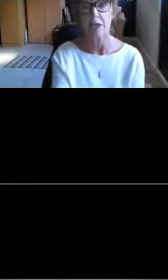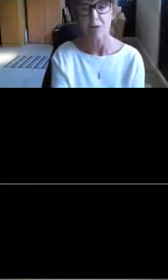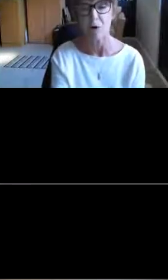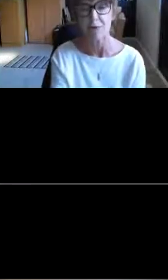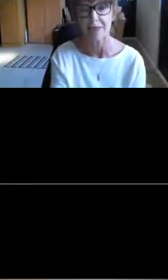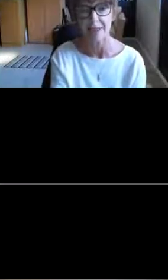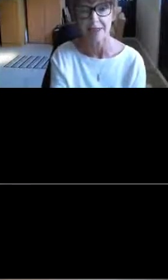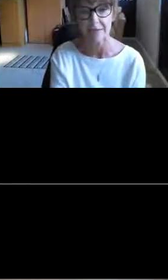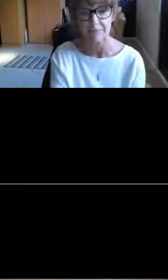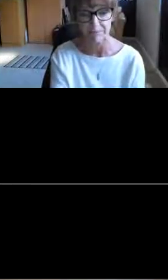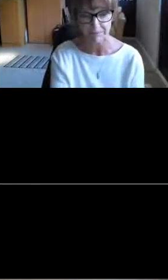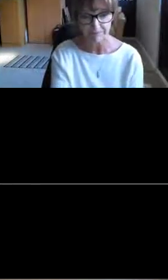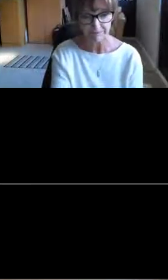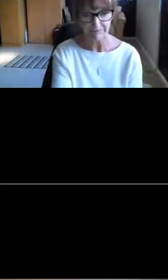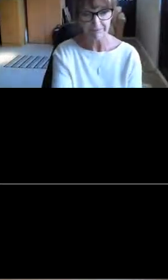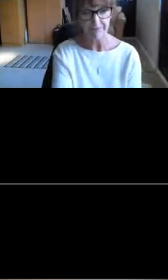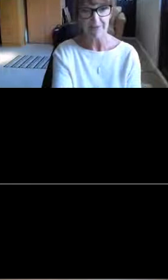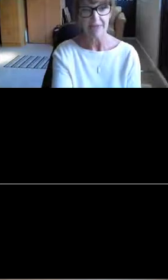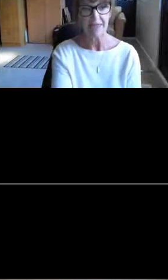consultation earlier on this year.